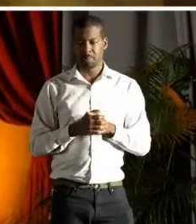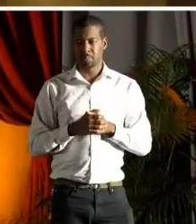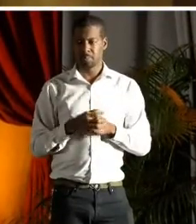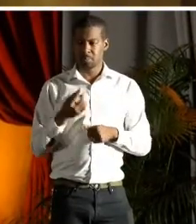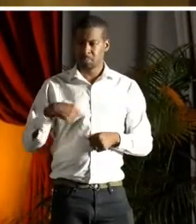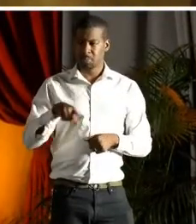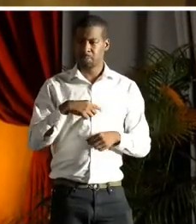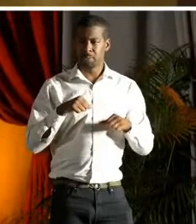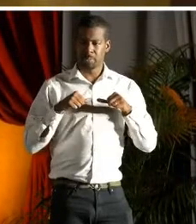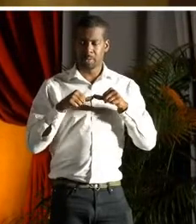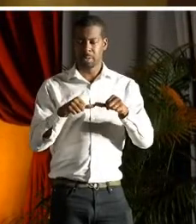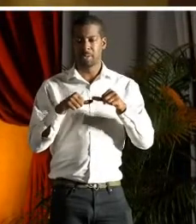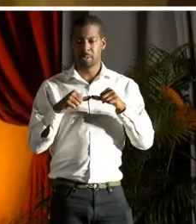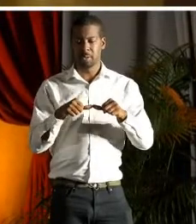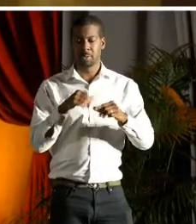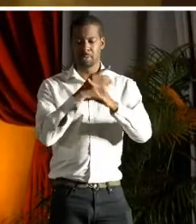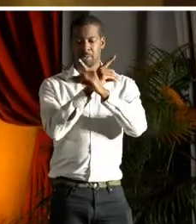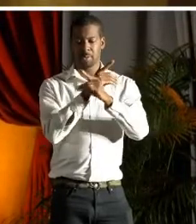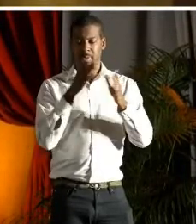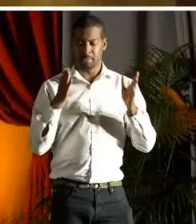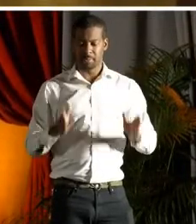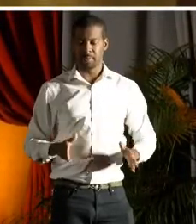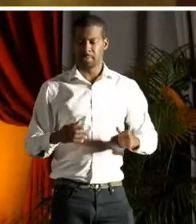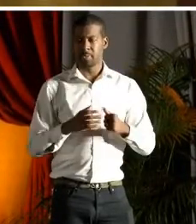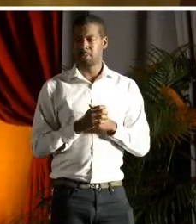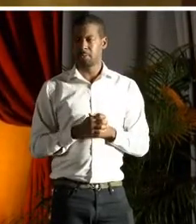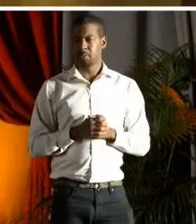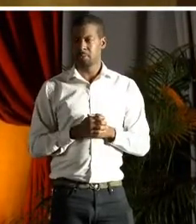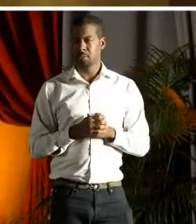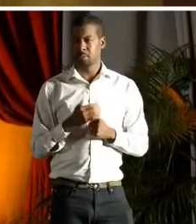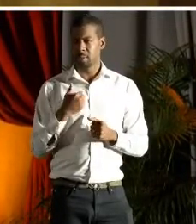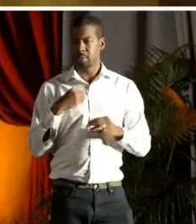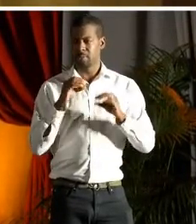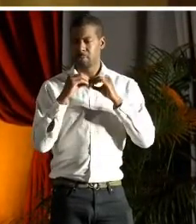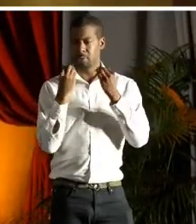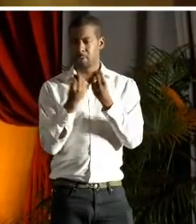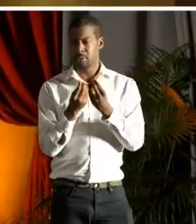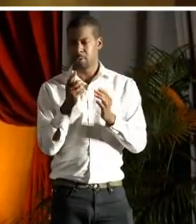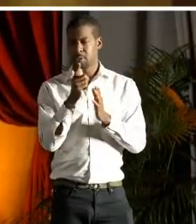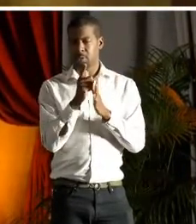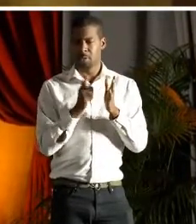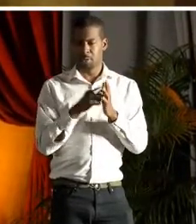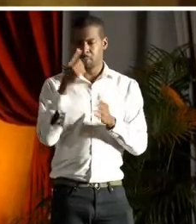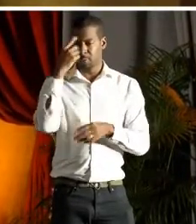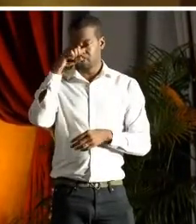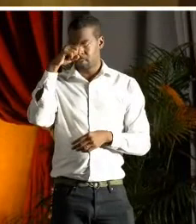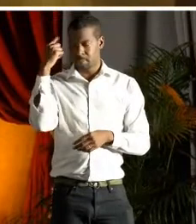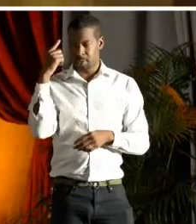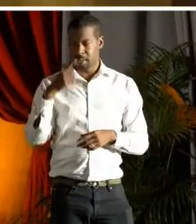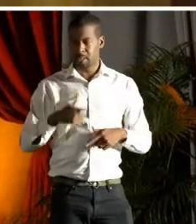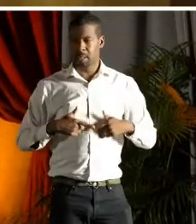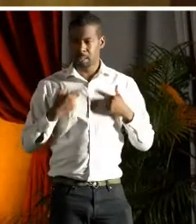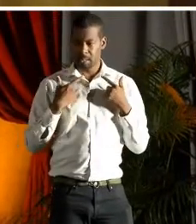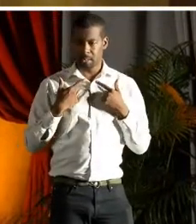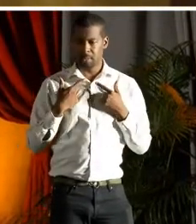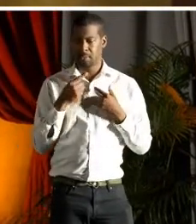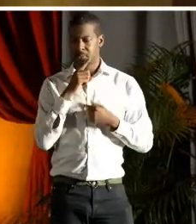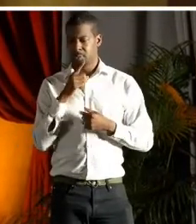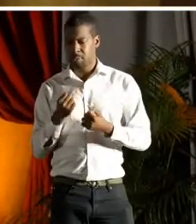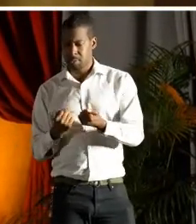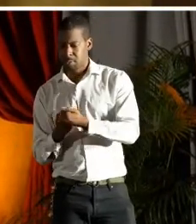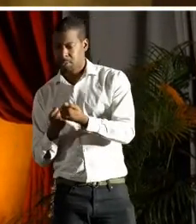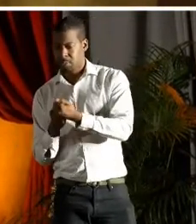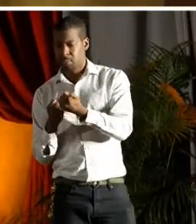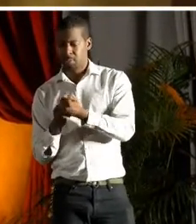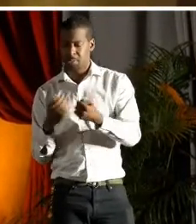are continuing to be the defenders. There is an organization called the Law for Black Lives where we are building up the next